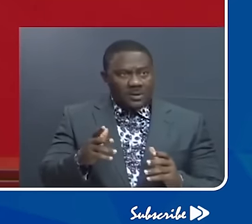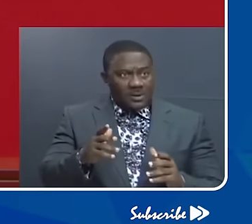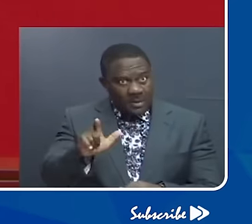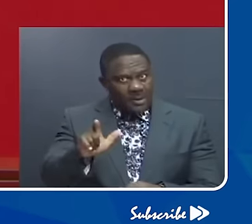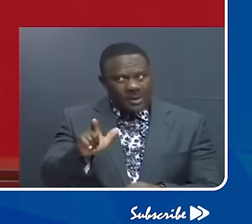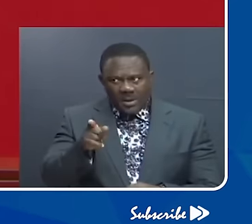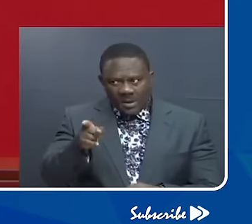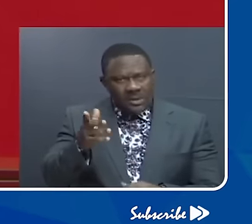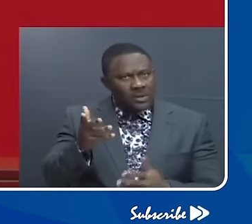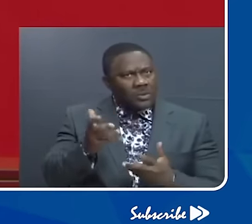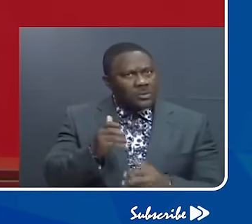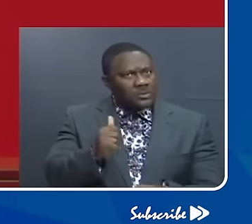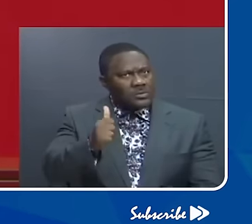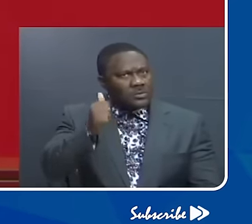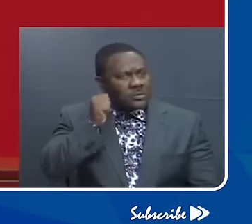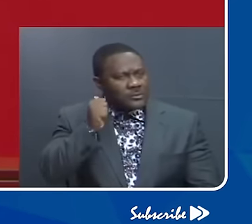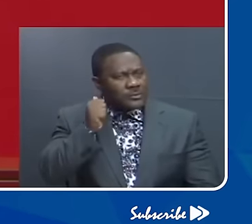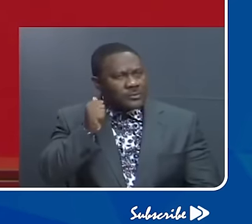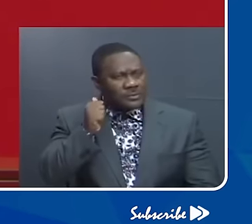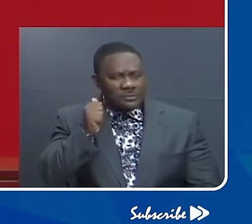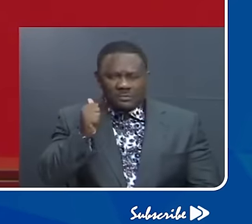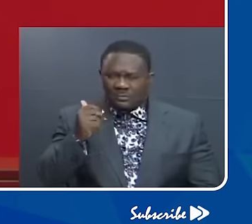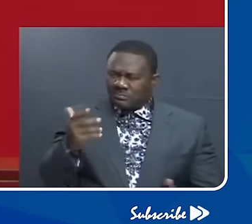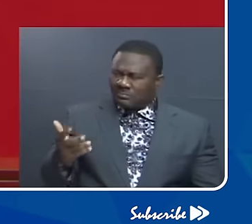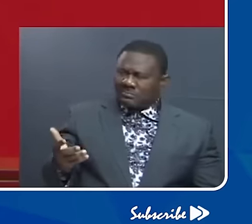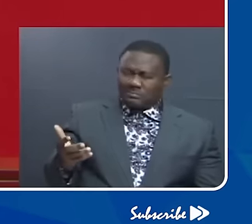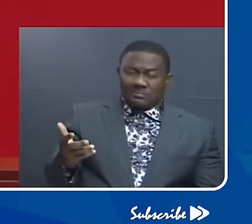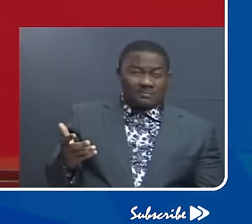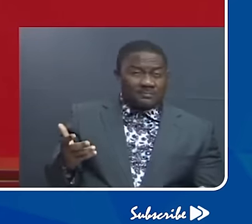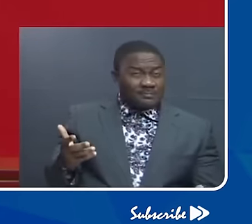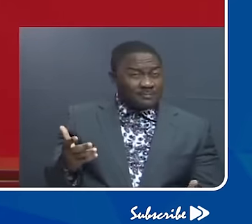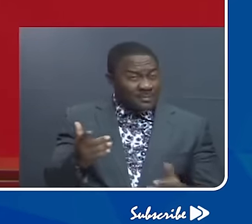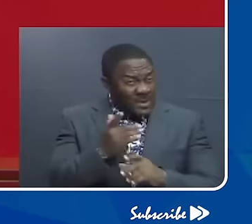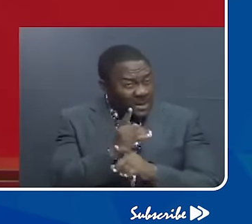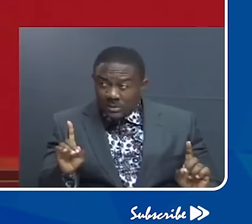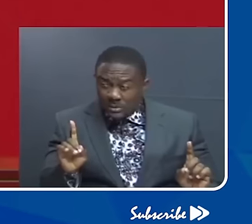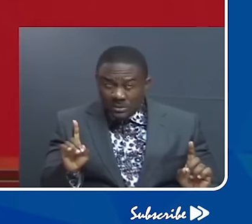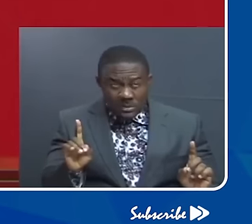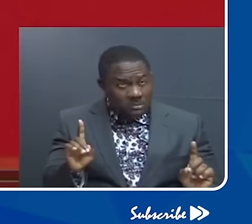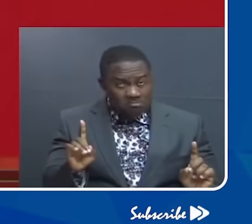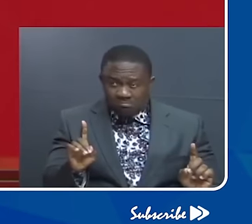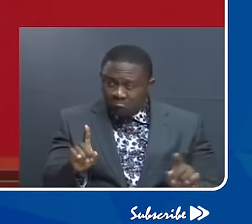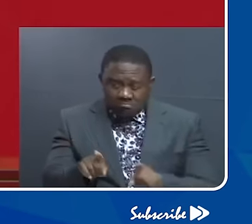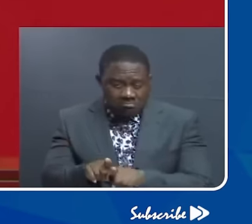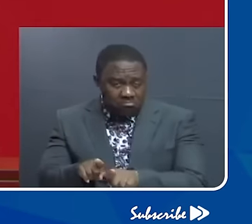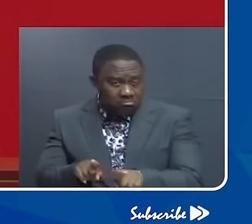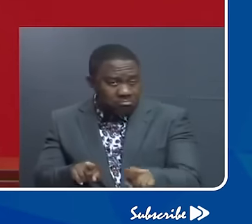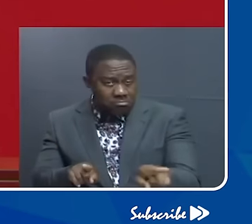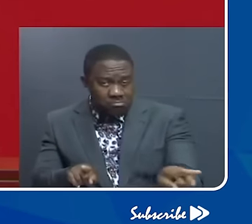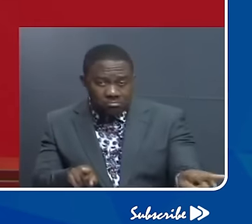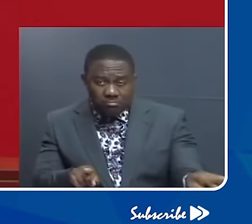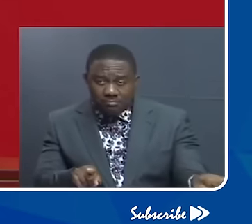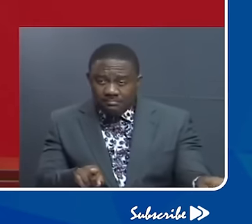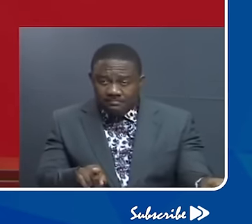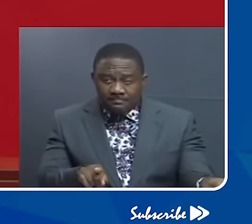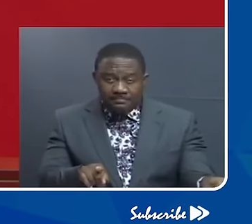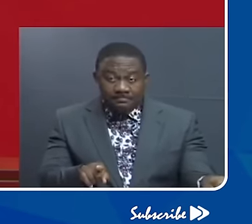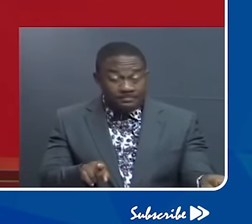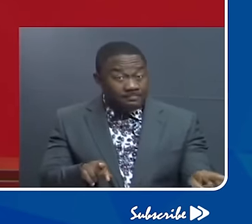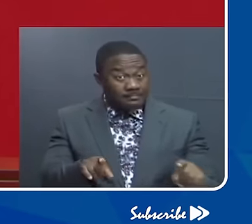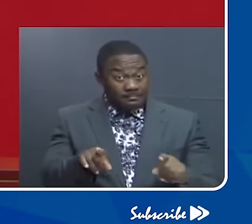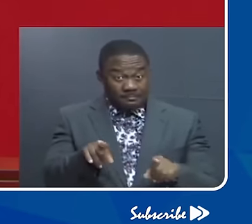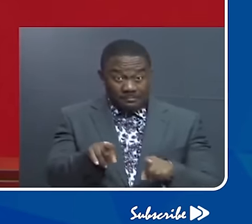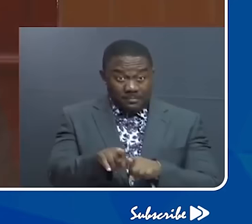bill not only deviates from established democratic practices, but also undermines